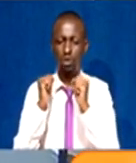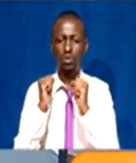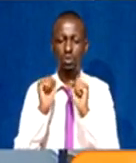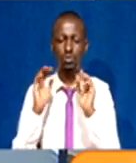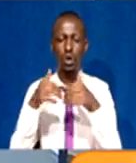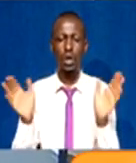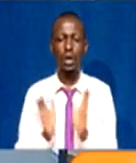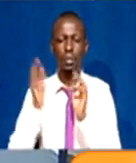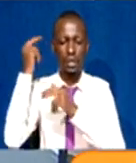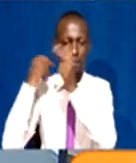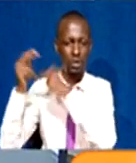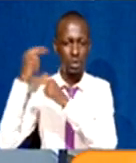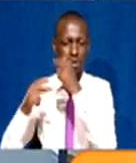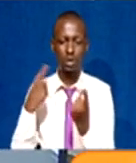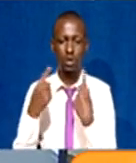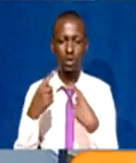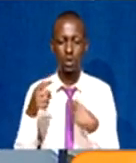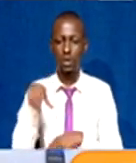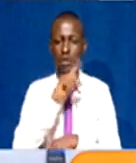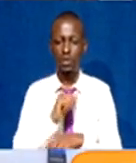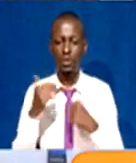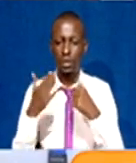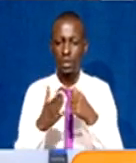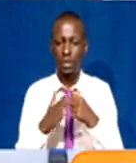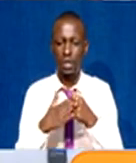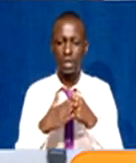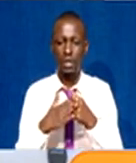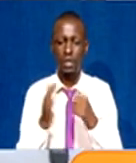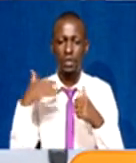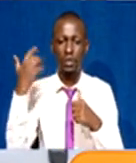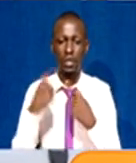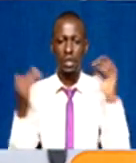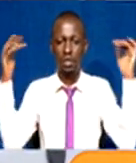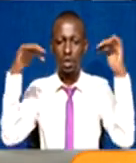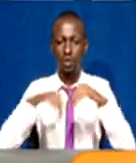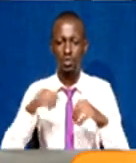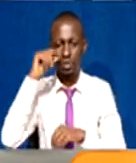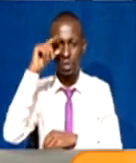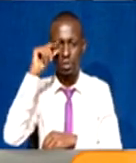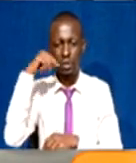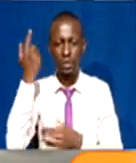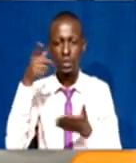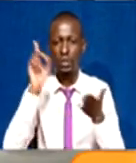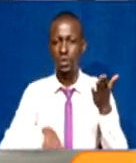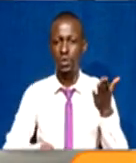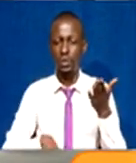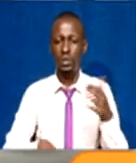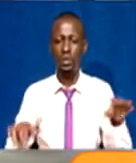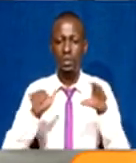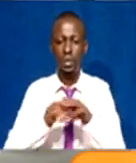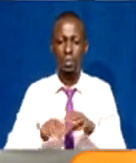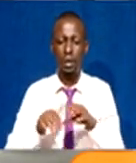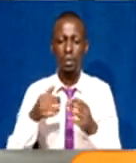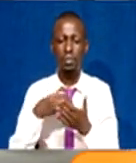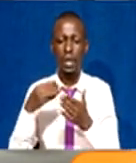history. Speaking while closing the 9th Sacco's annual conference in Mombasa, Chelugui noted that member deposits tipped